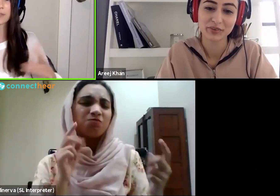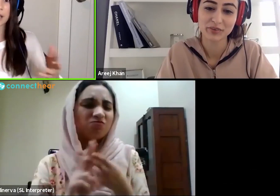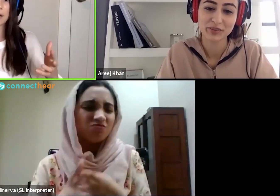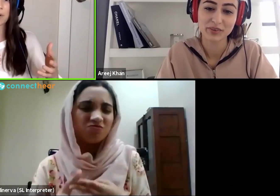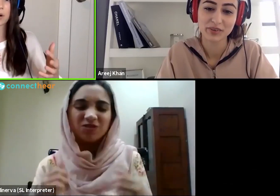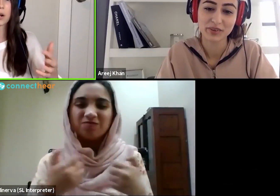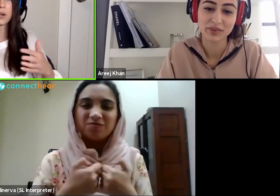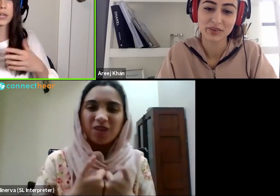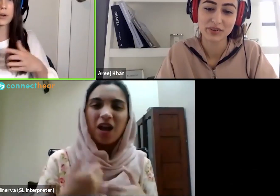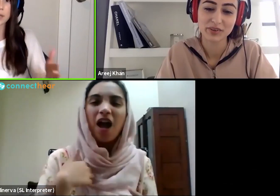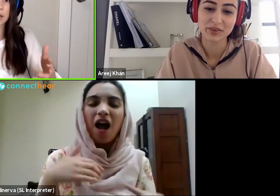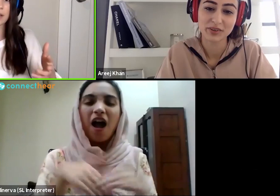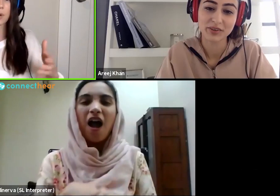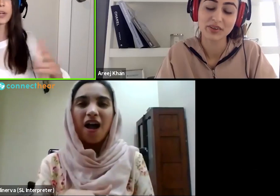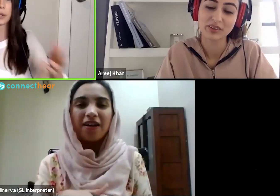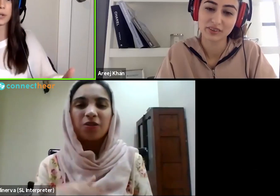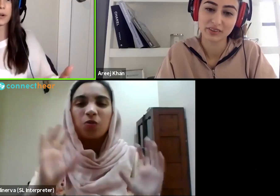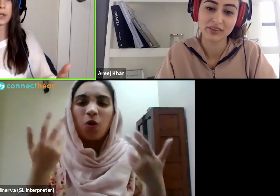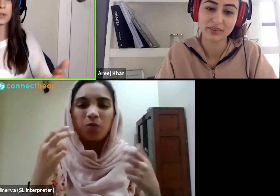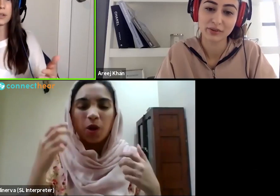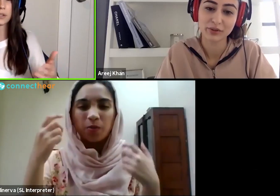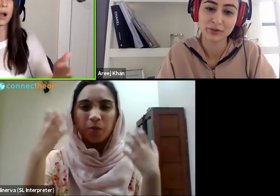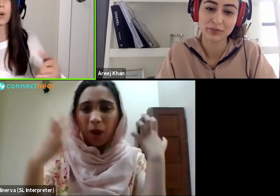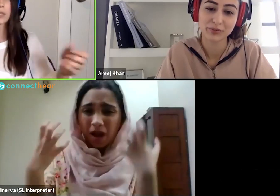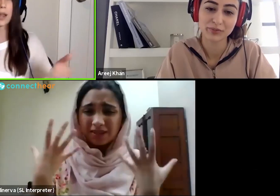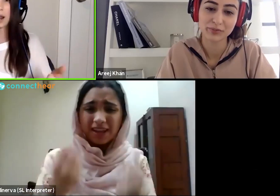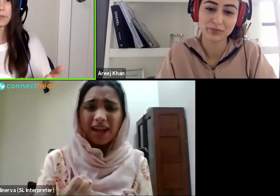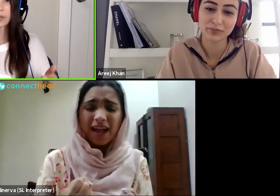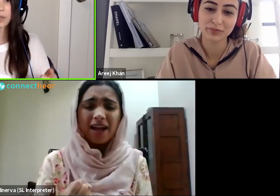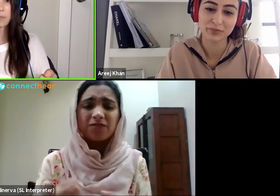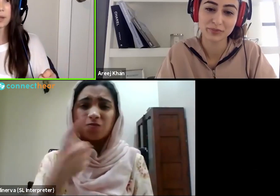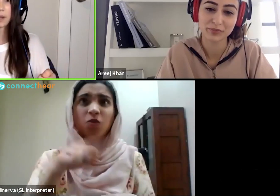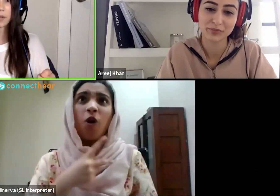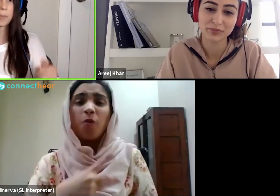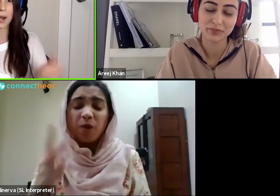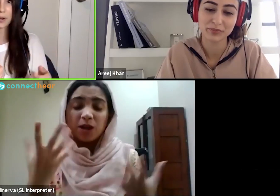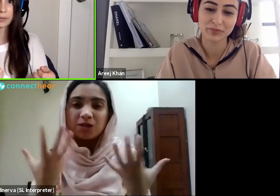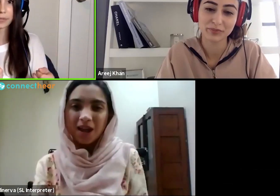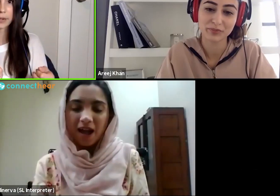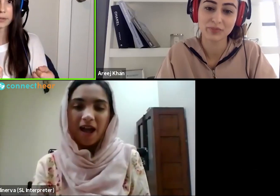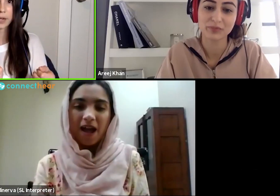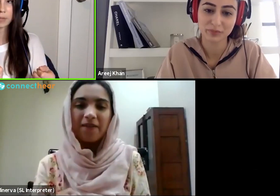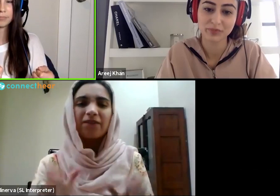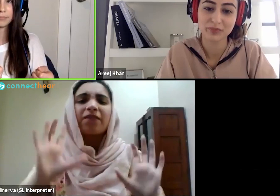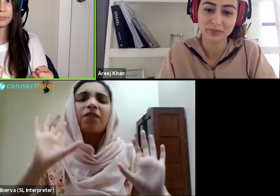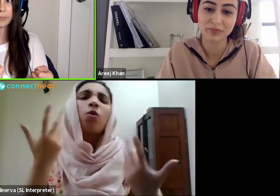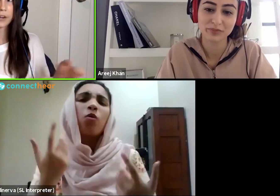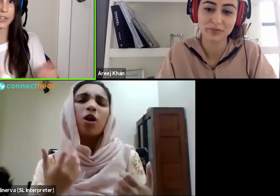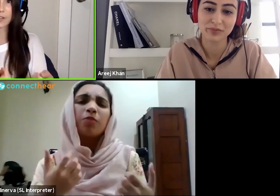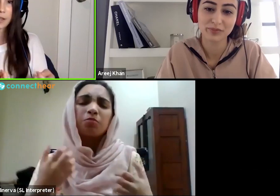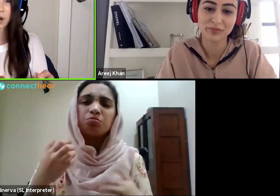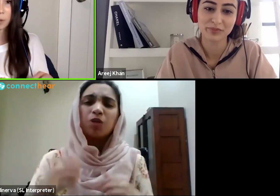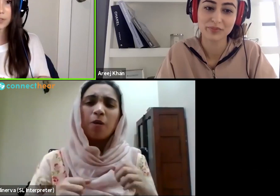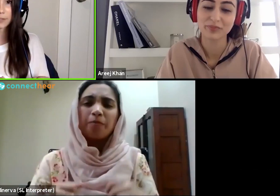it's deaf or hearing hearing, you're always gonna have some type of competitive